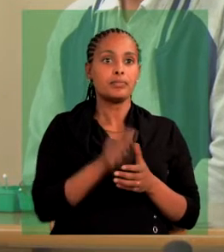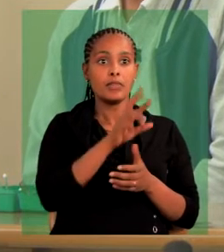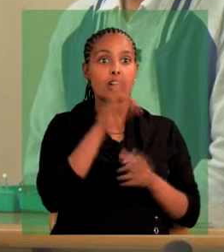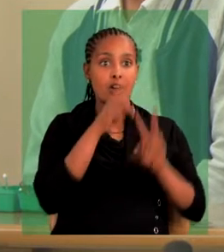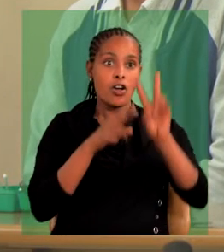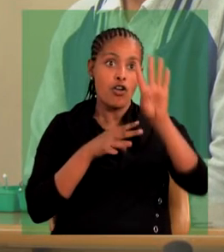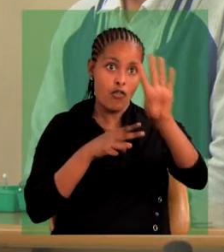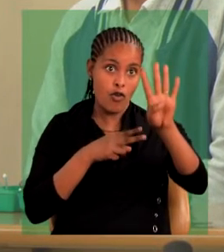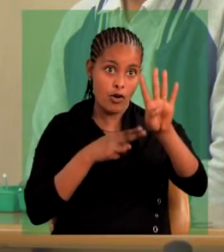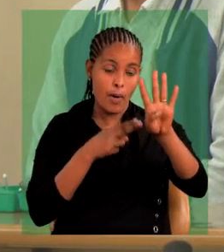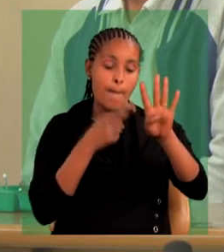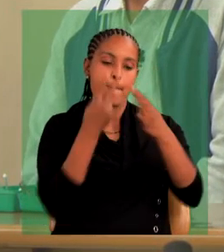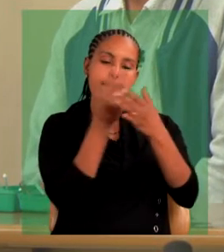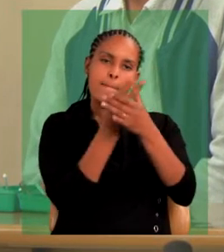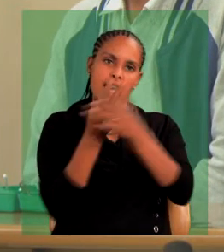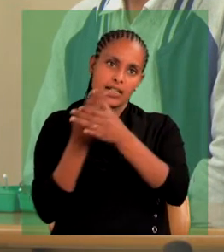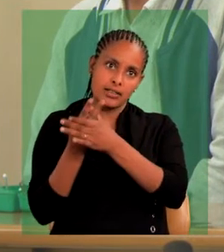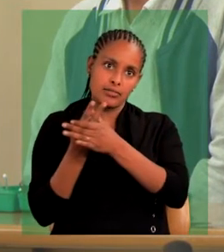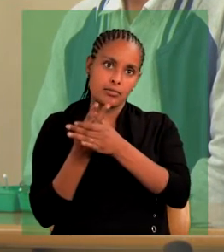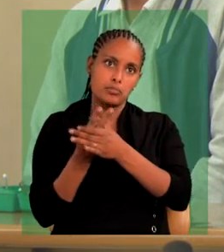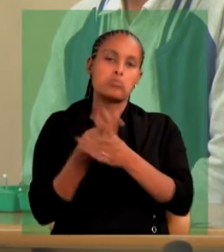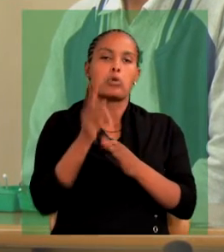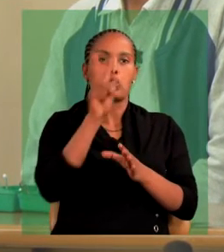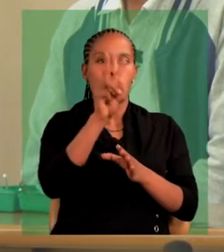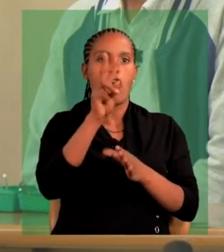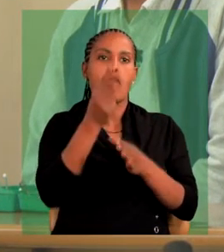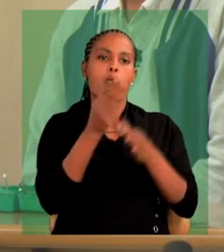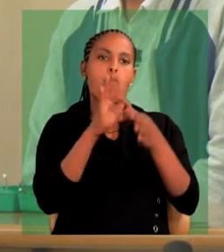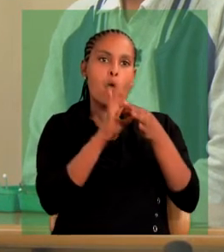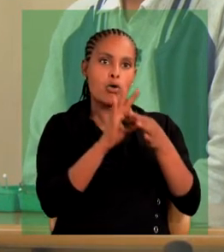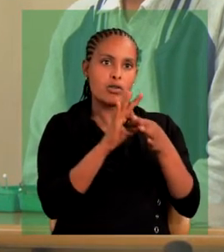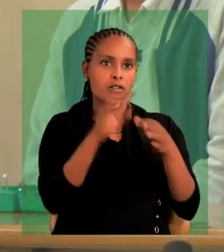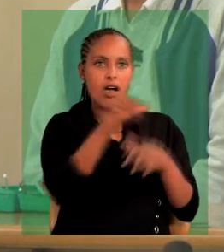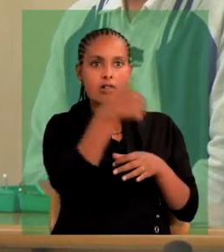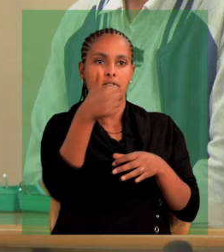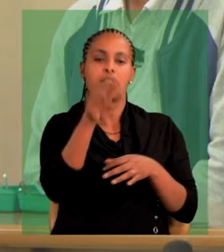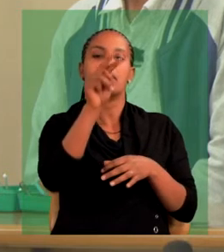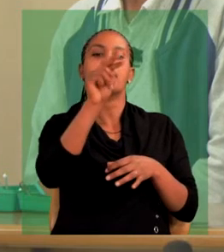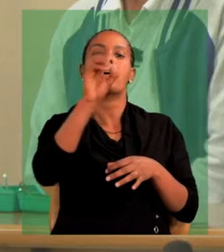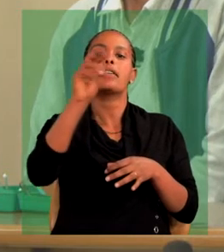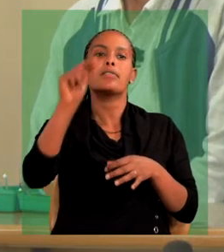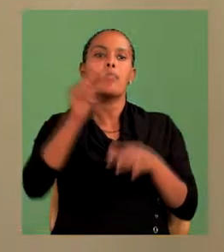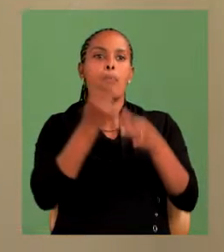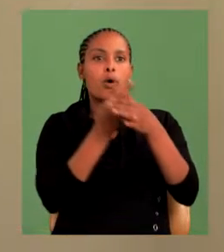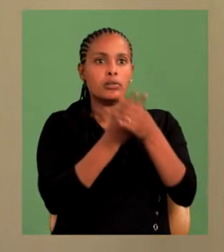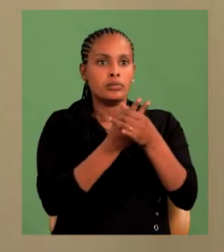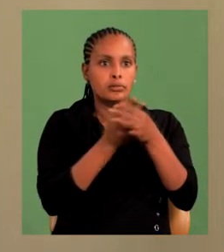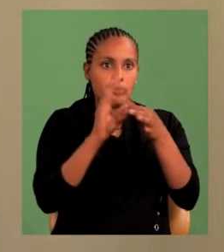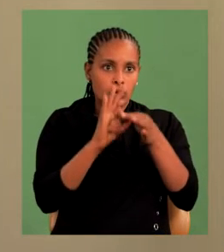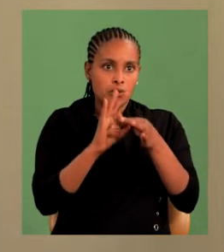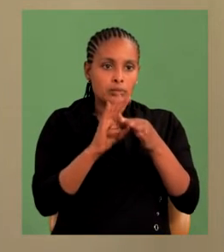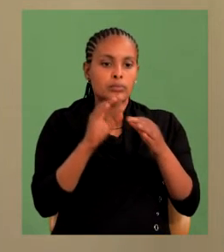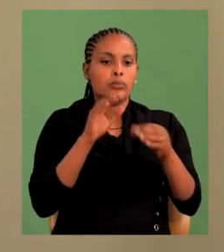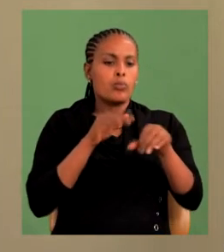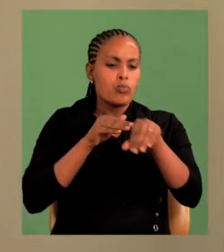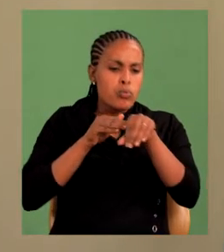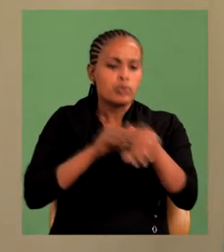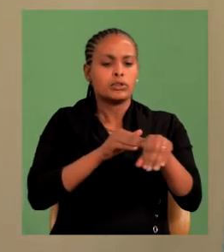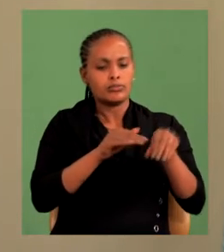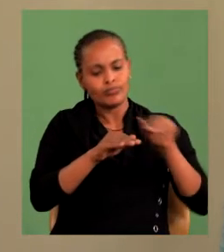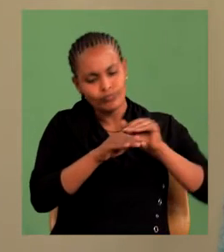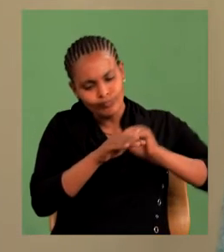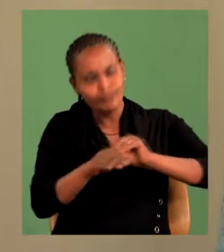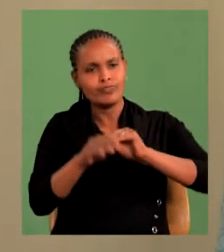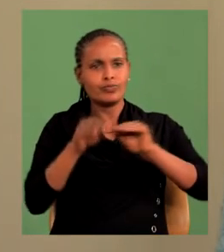There are four pairs of electrons. Two of them are bonding. The other two are non-bonding. They're pushing against one